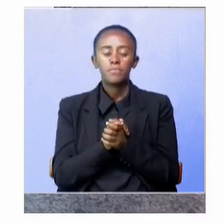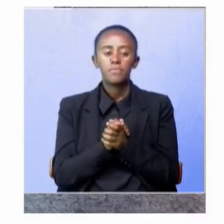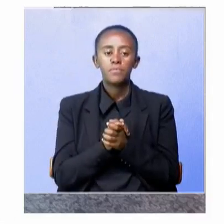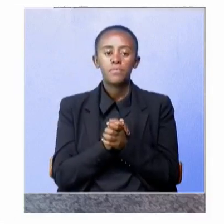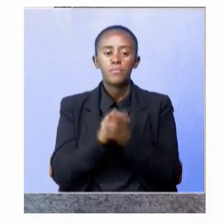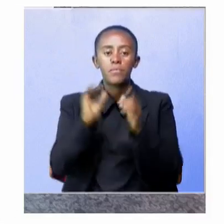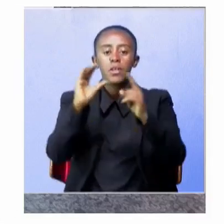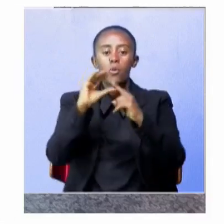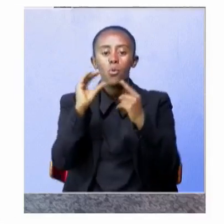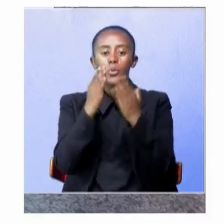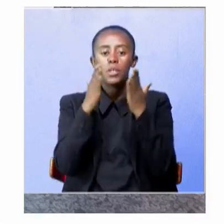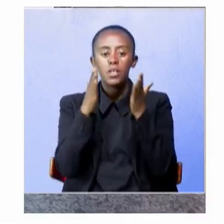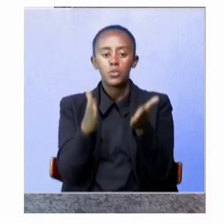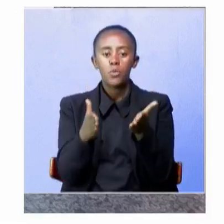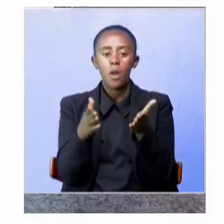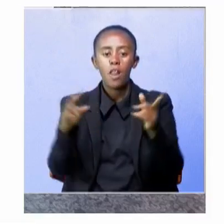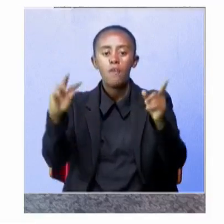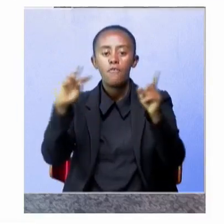Contextual